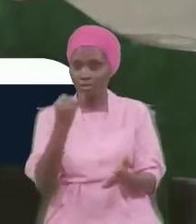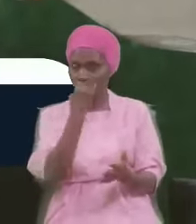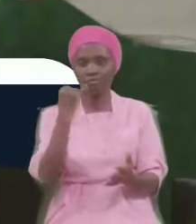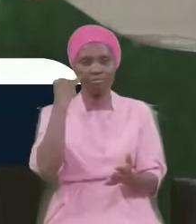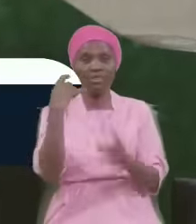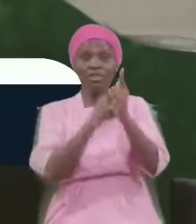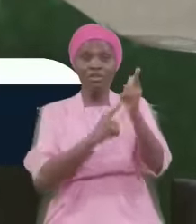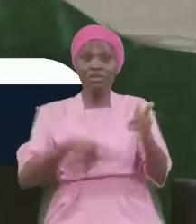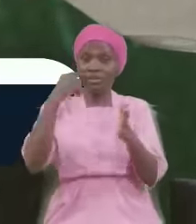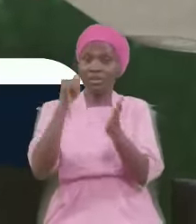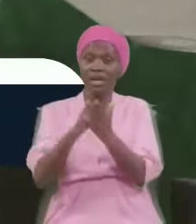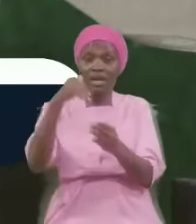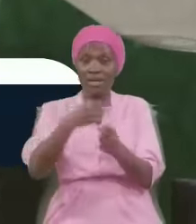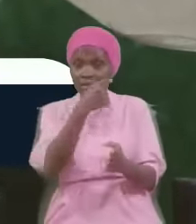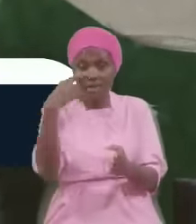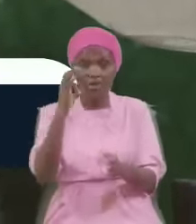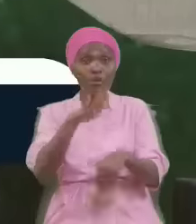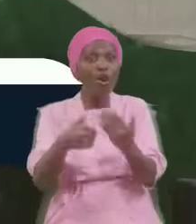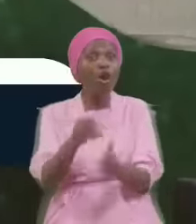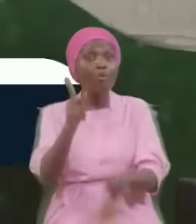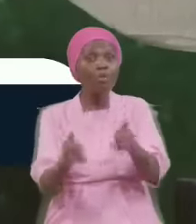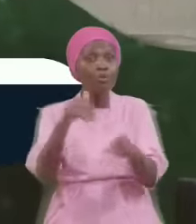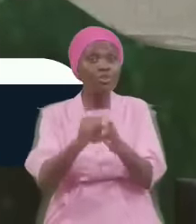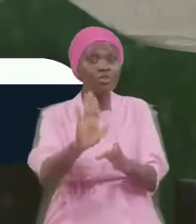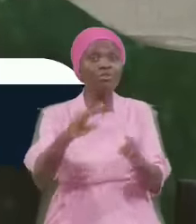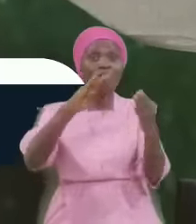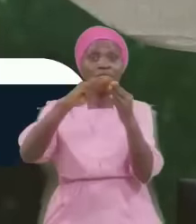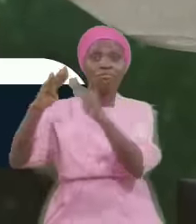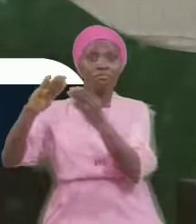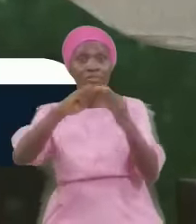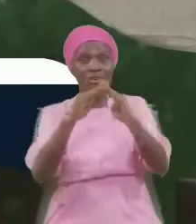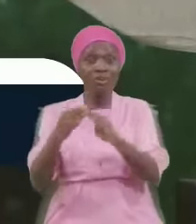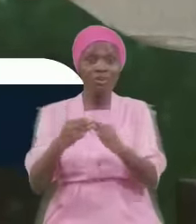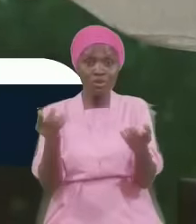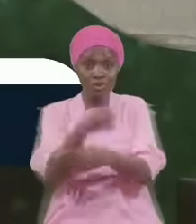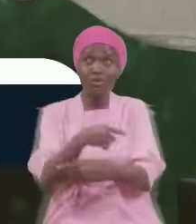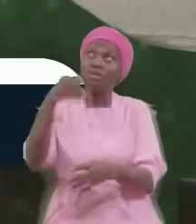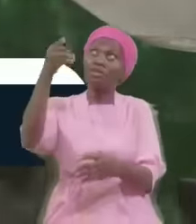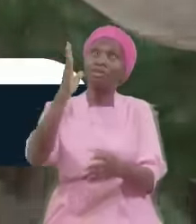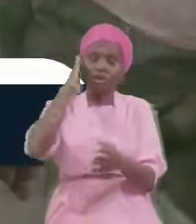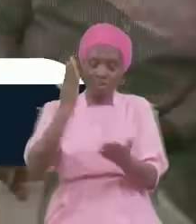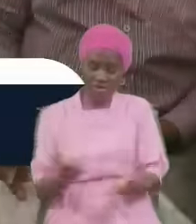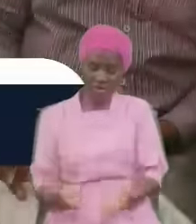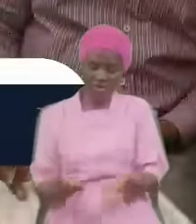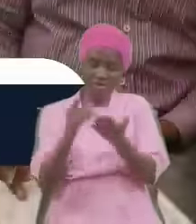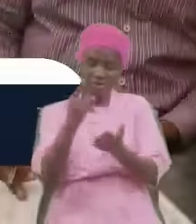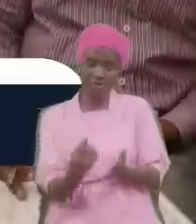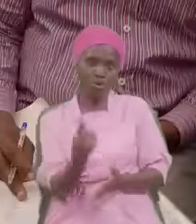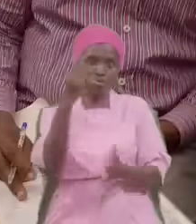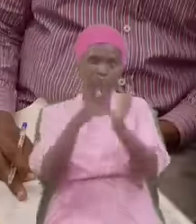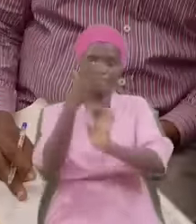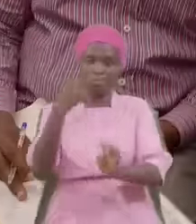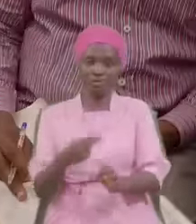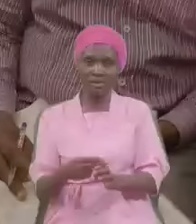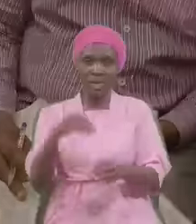the sight of all the people in your community, today he'll begin to magnify you. In the sight of the